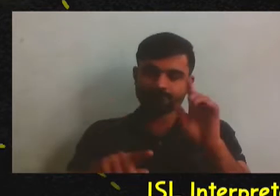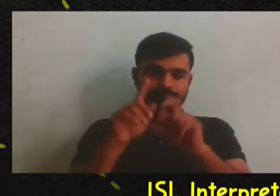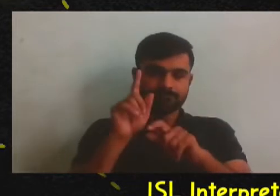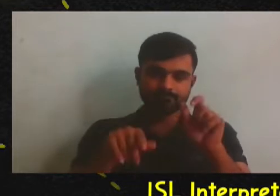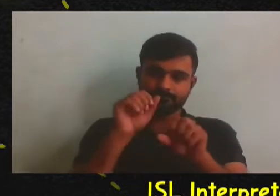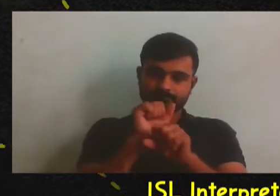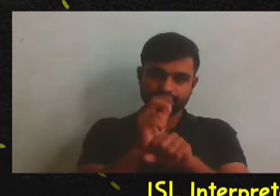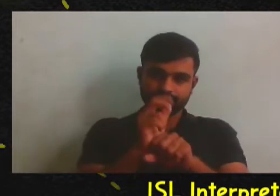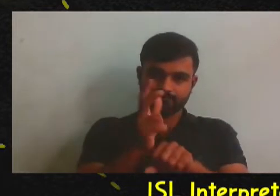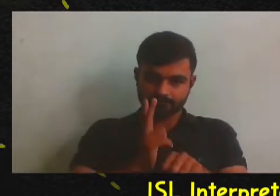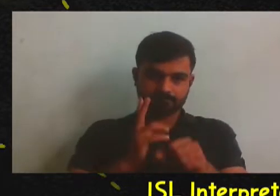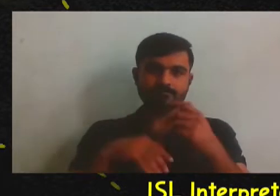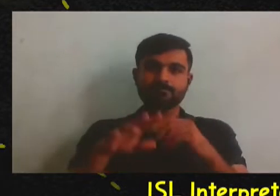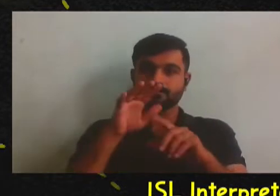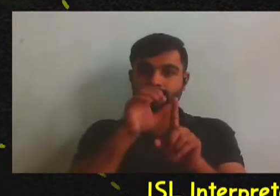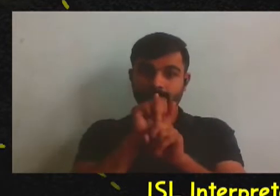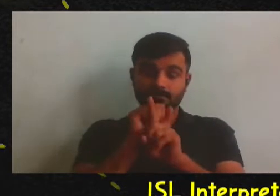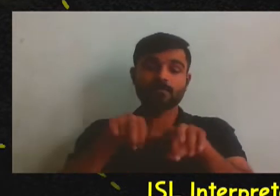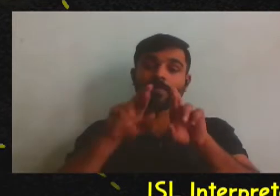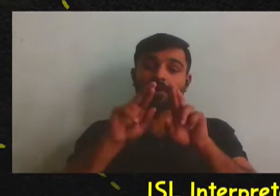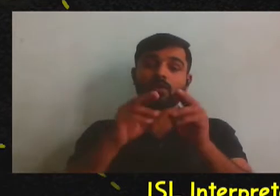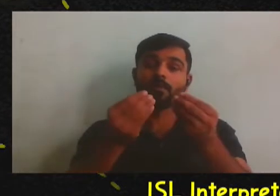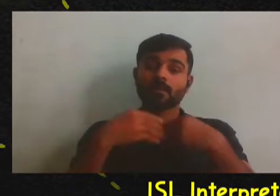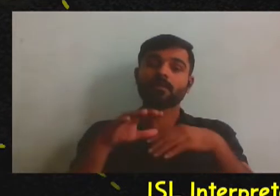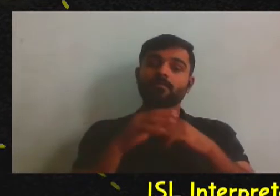told about. So I do think it's a hopeful landscape.